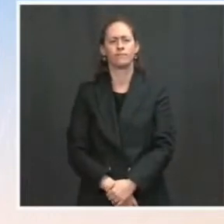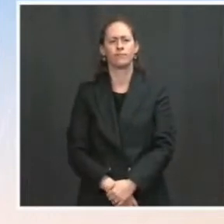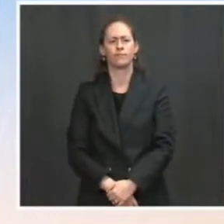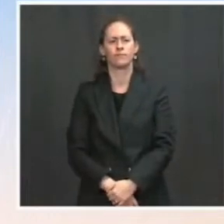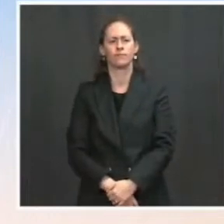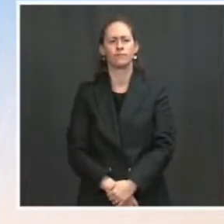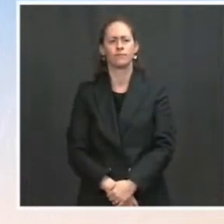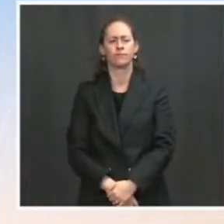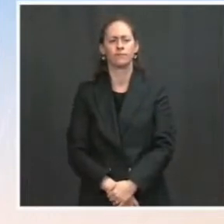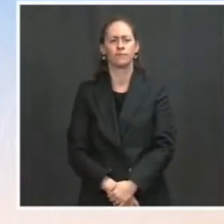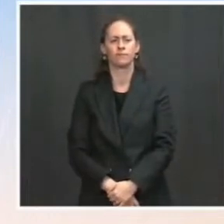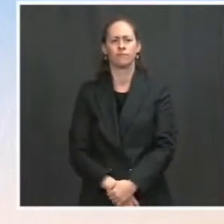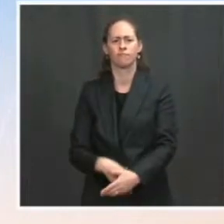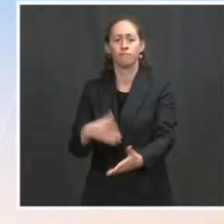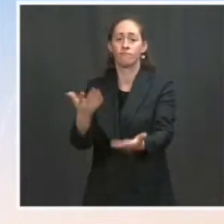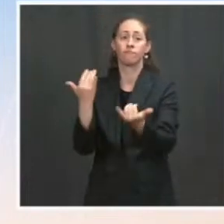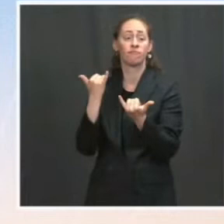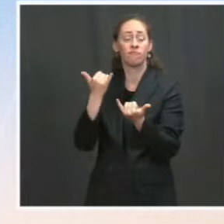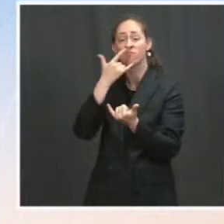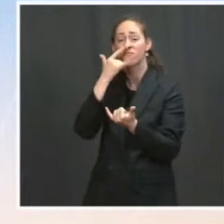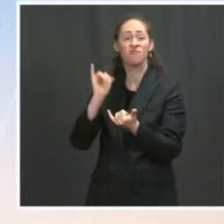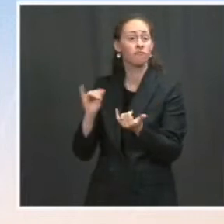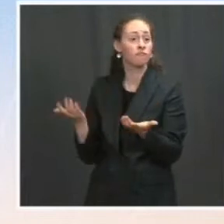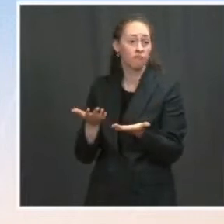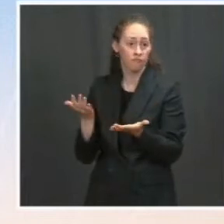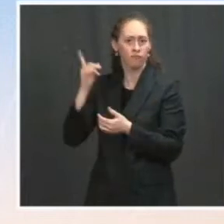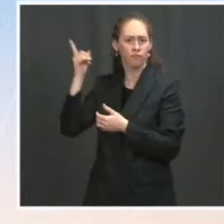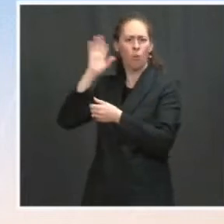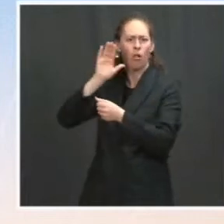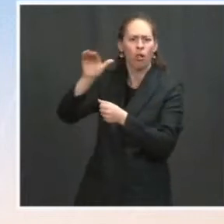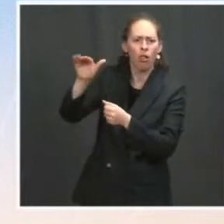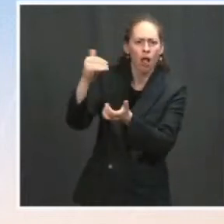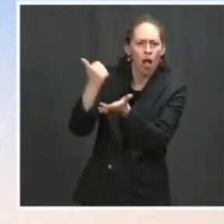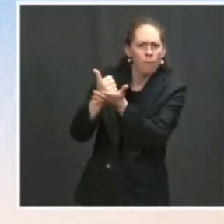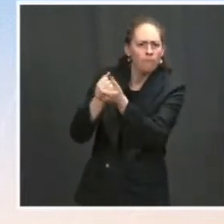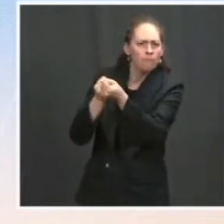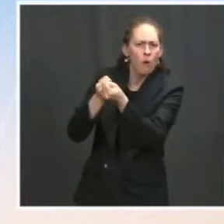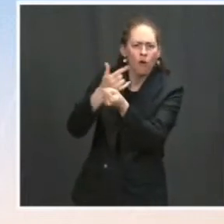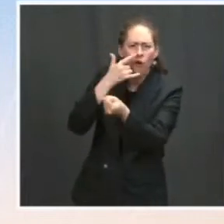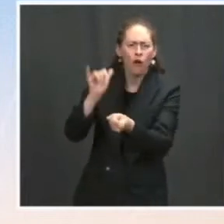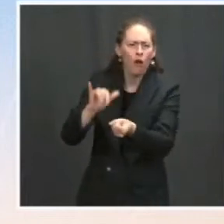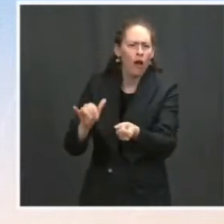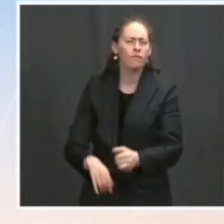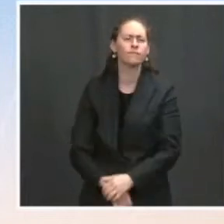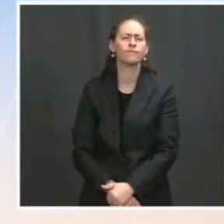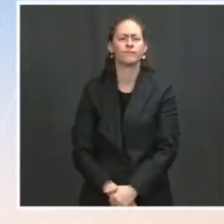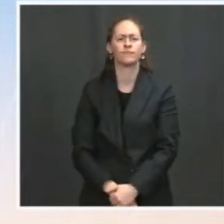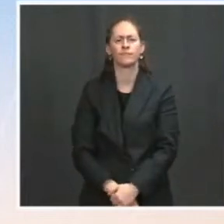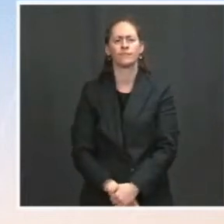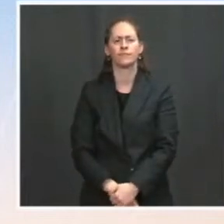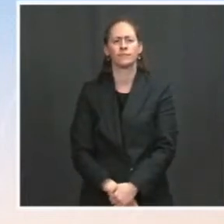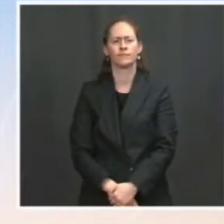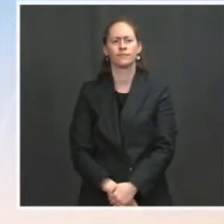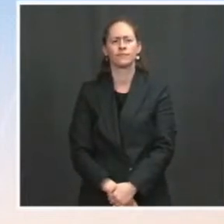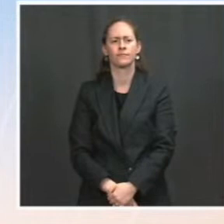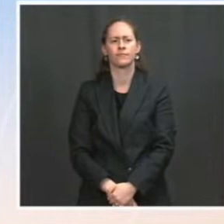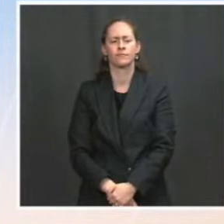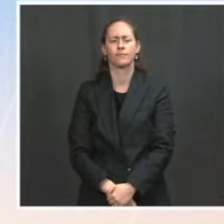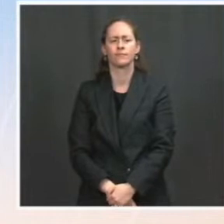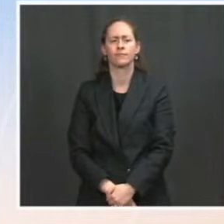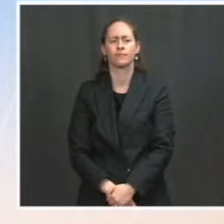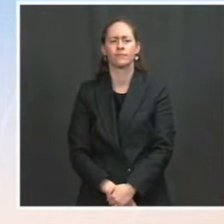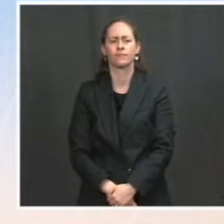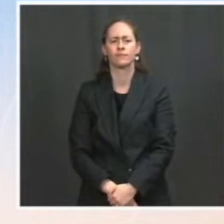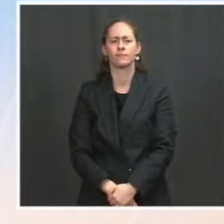they've not asked for cyber support for the federal government, but we remain available to meet their cybersecurity needs. Second,